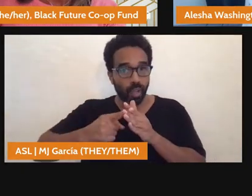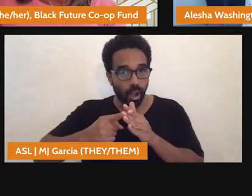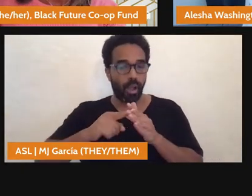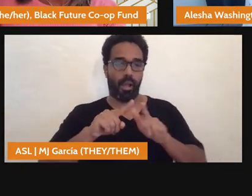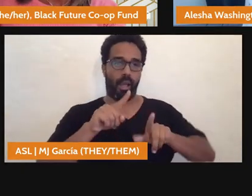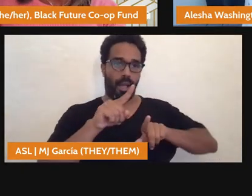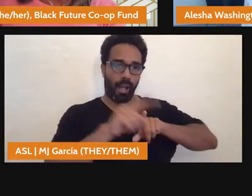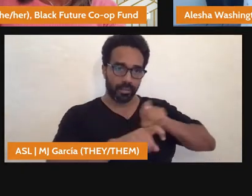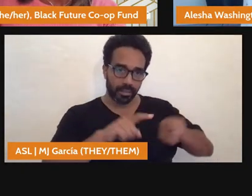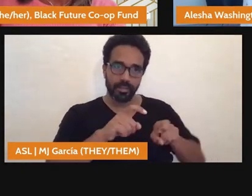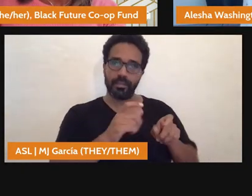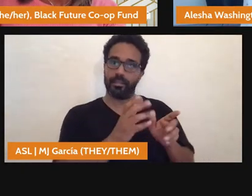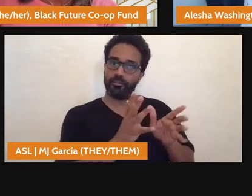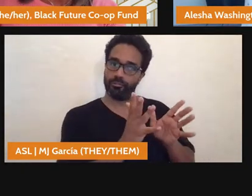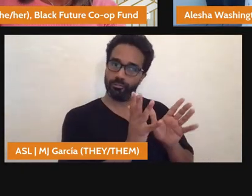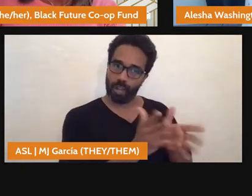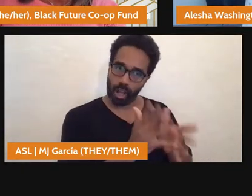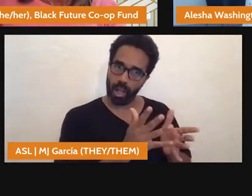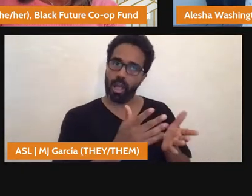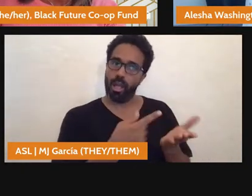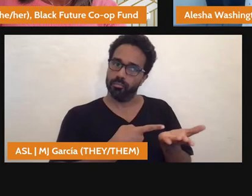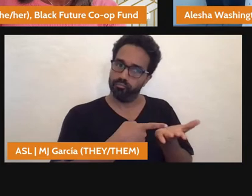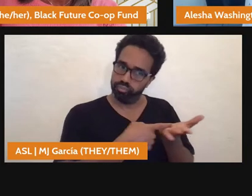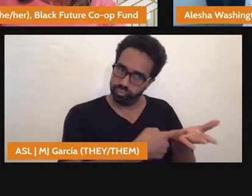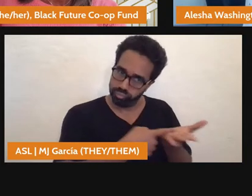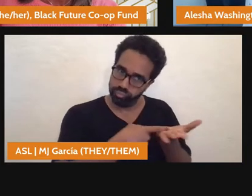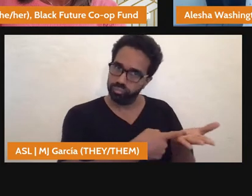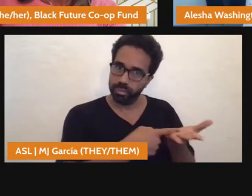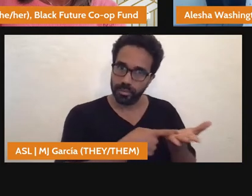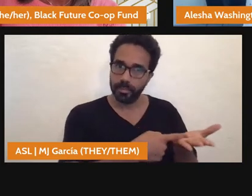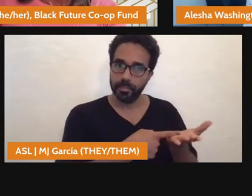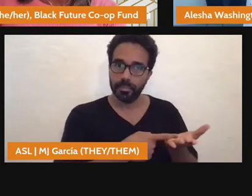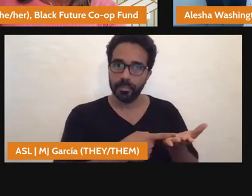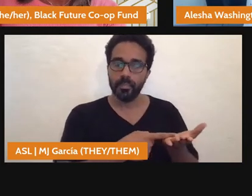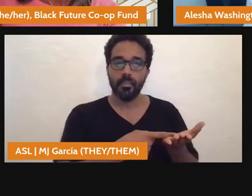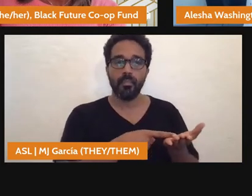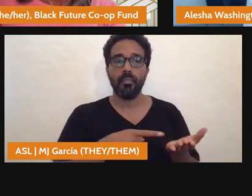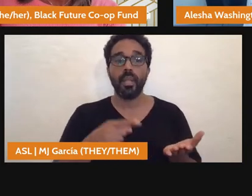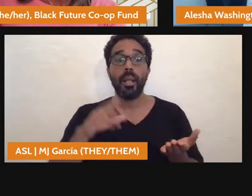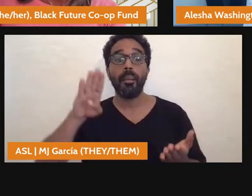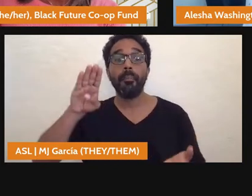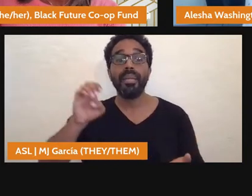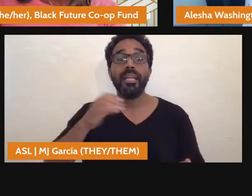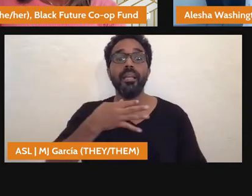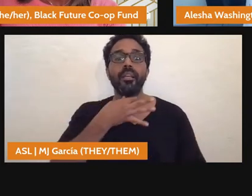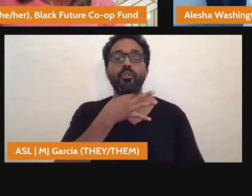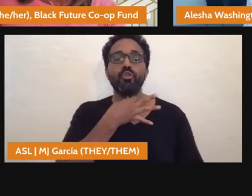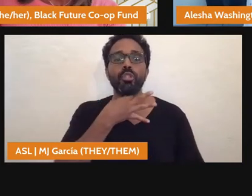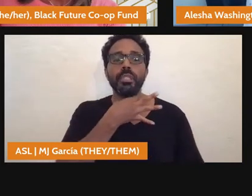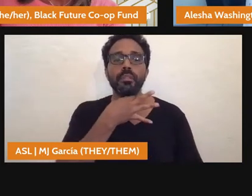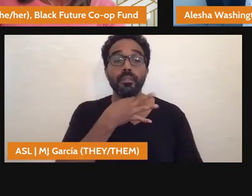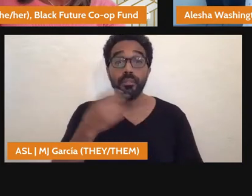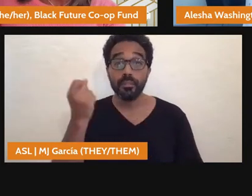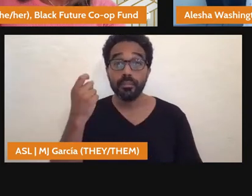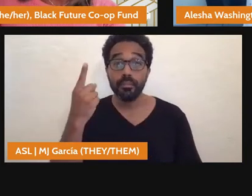these changes you'd like to see made from a place of curiosity instead of a place of already feeling like